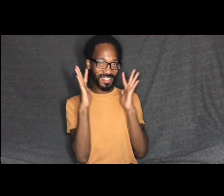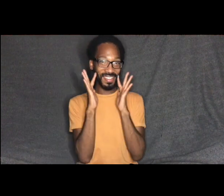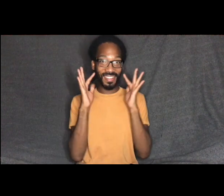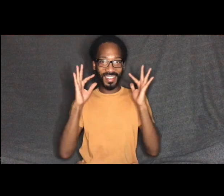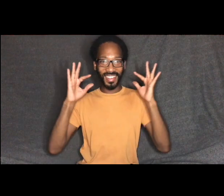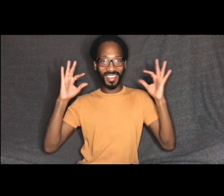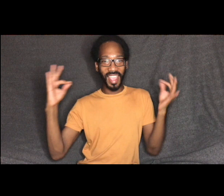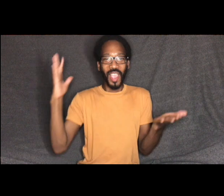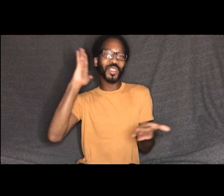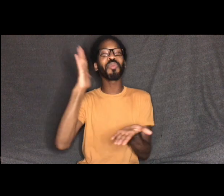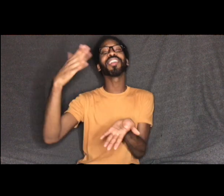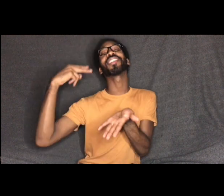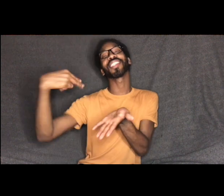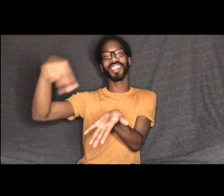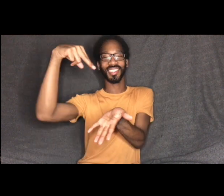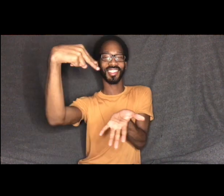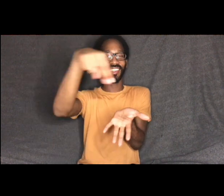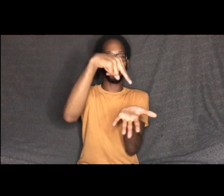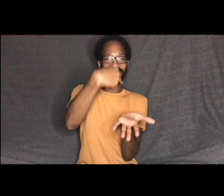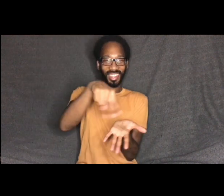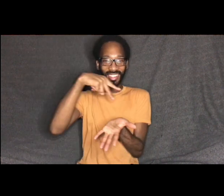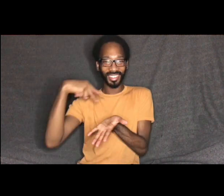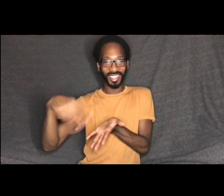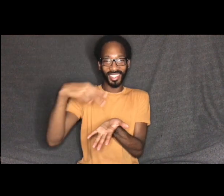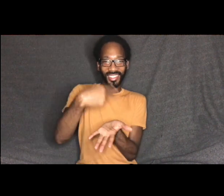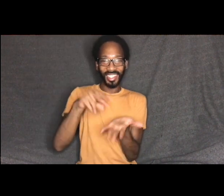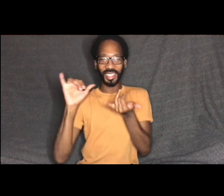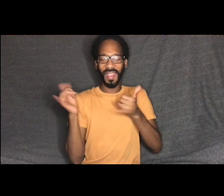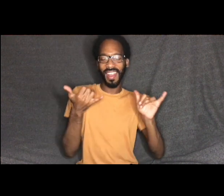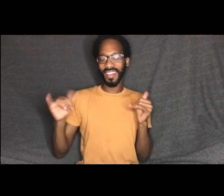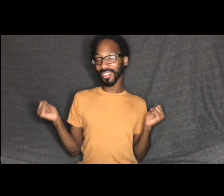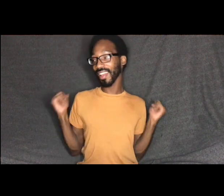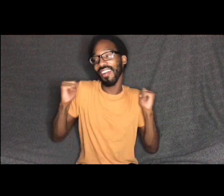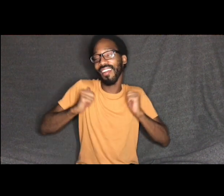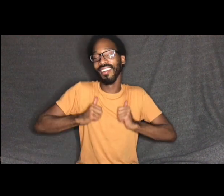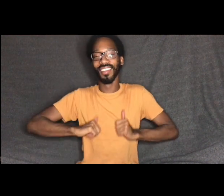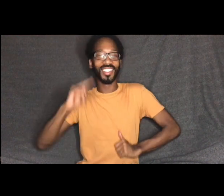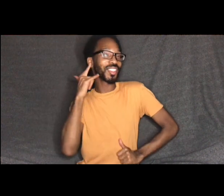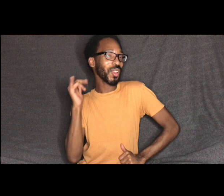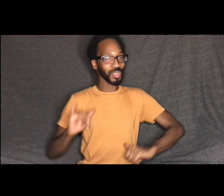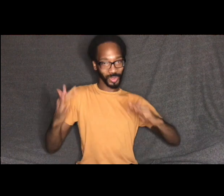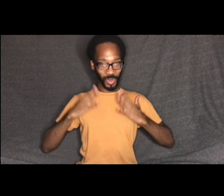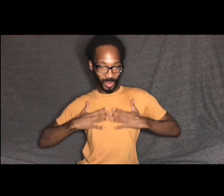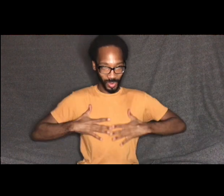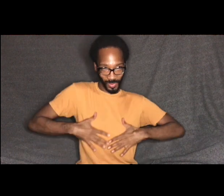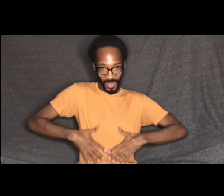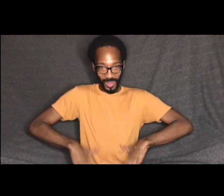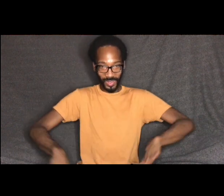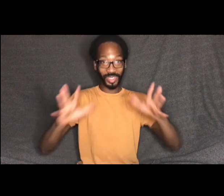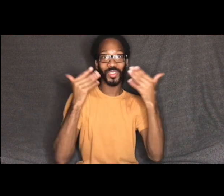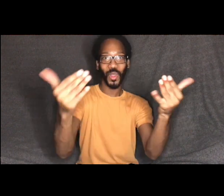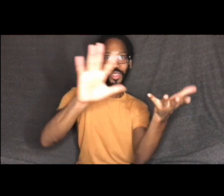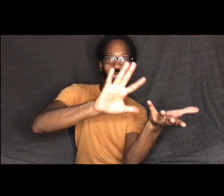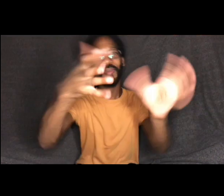cat. We'll dance around and play pretend. I'm gonna put a golden dress, make